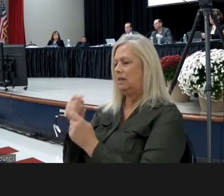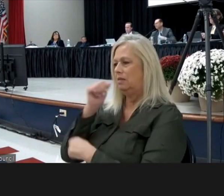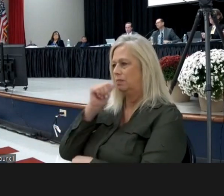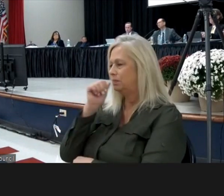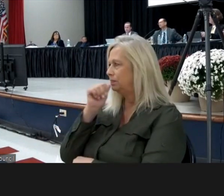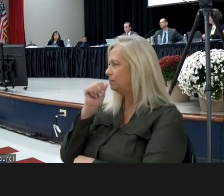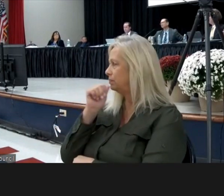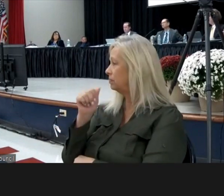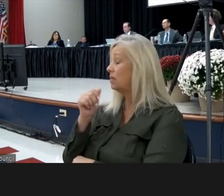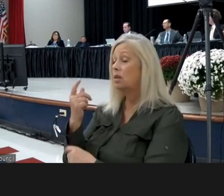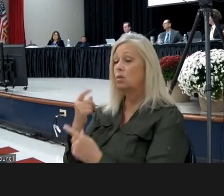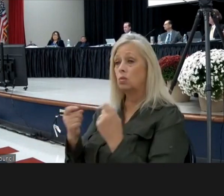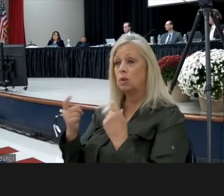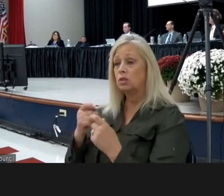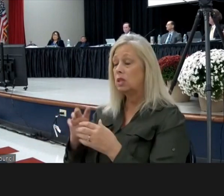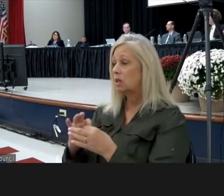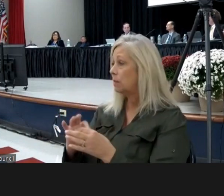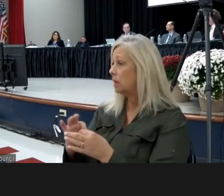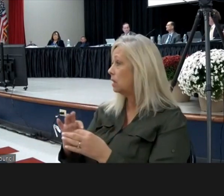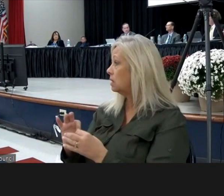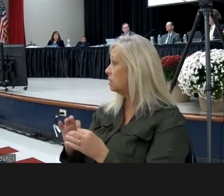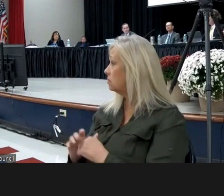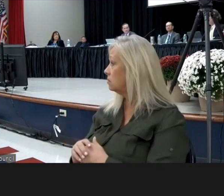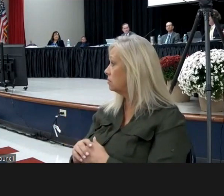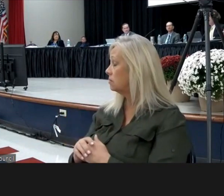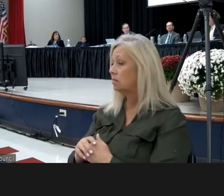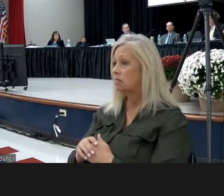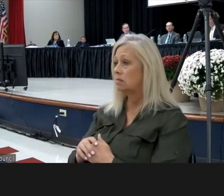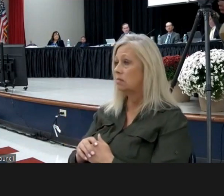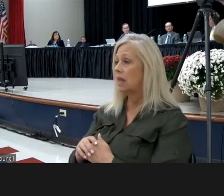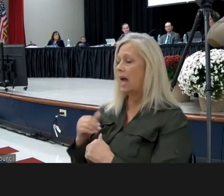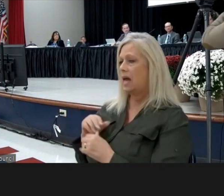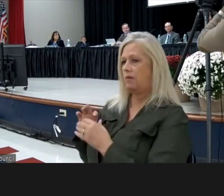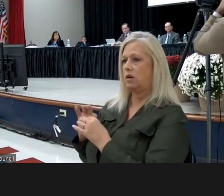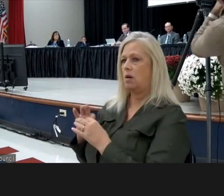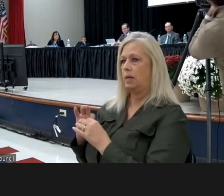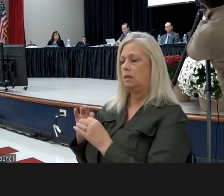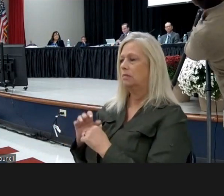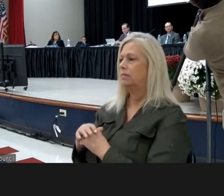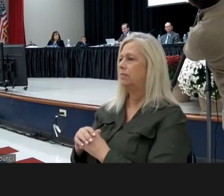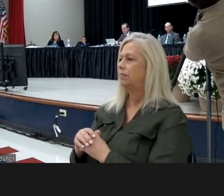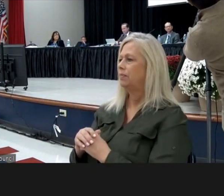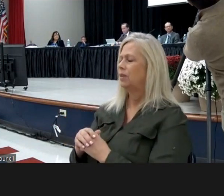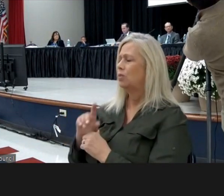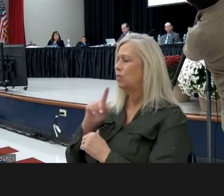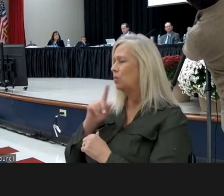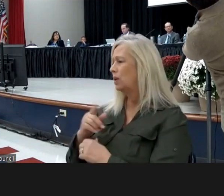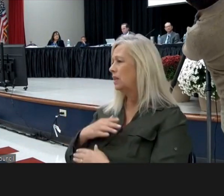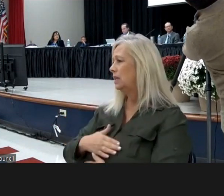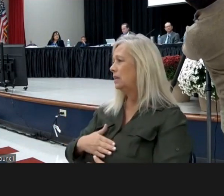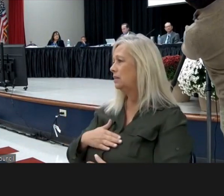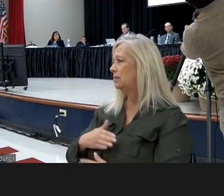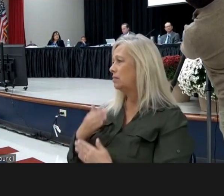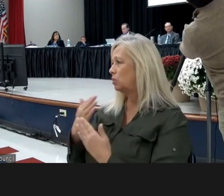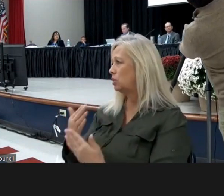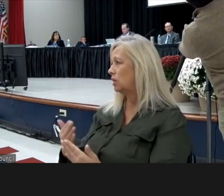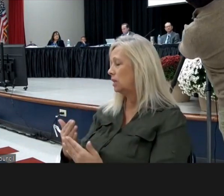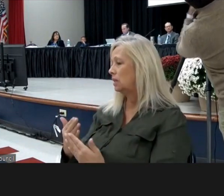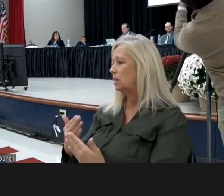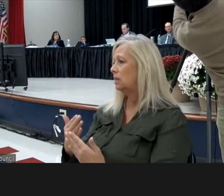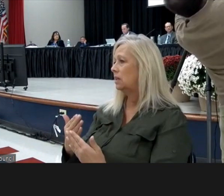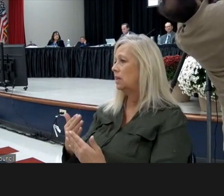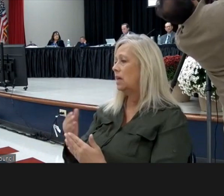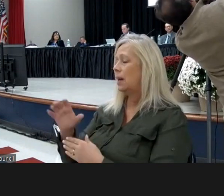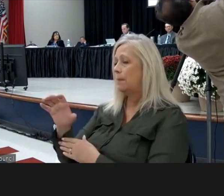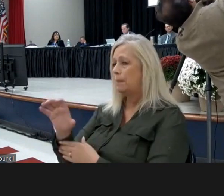Any questions or comments? Any questions? I just have a comment, Patrick. We really appreciate the Baylor